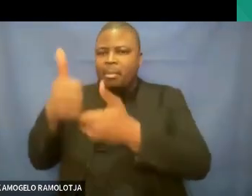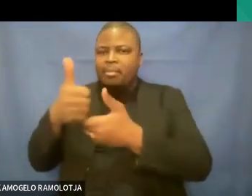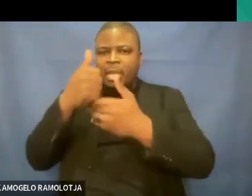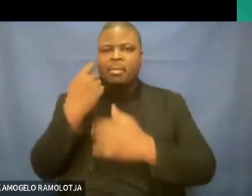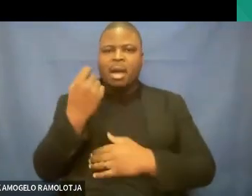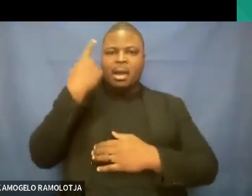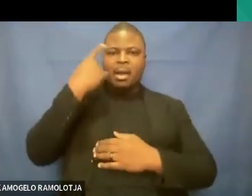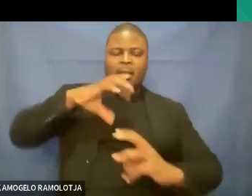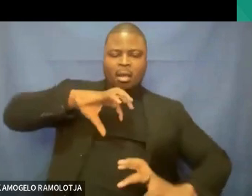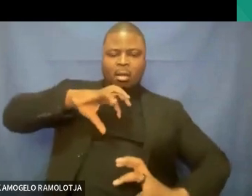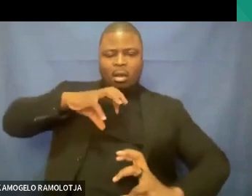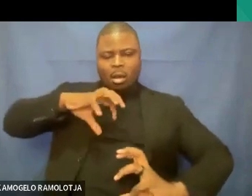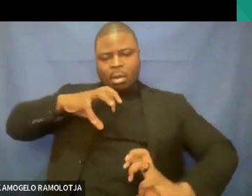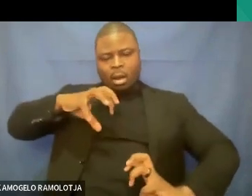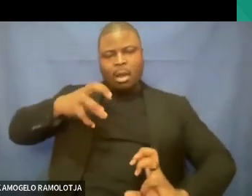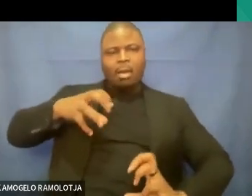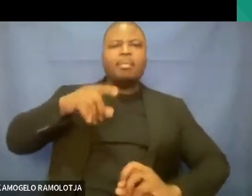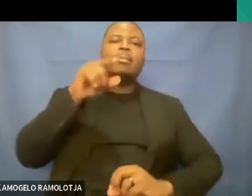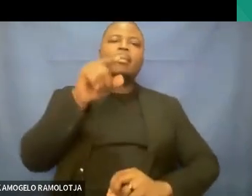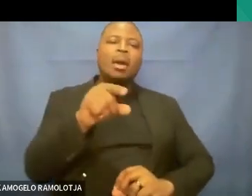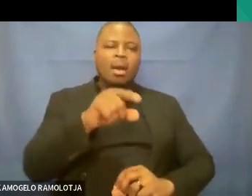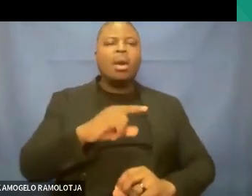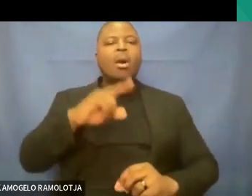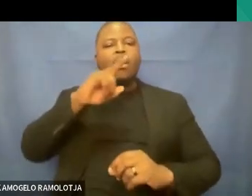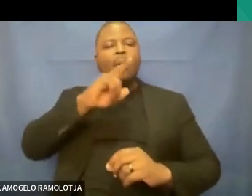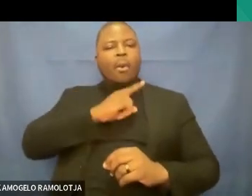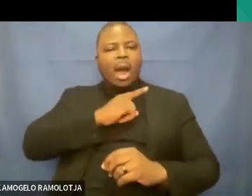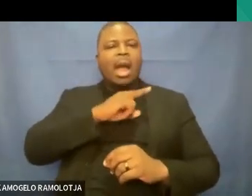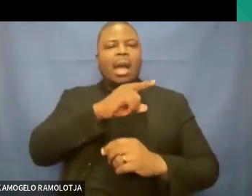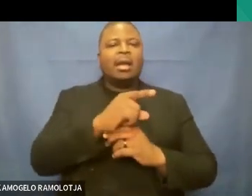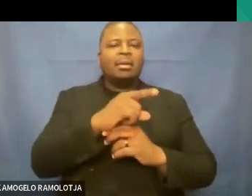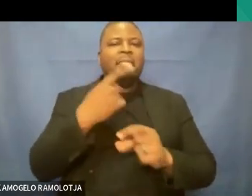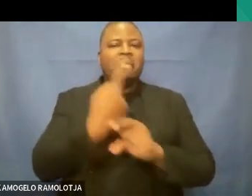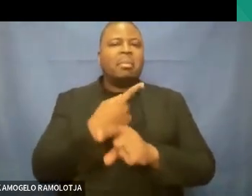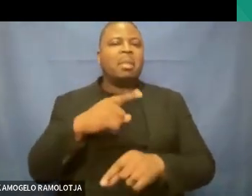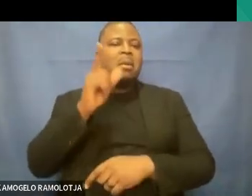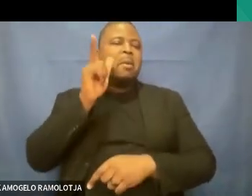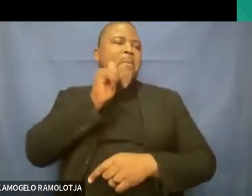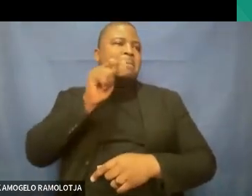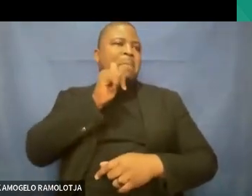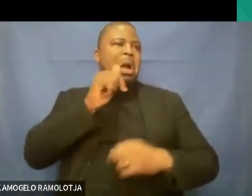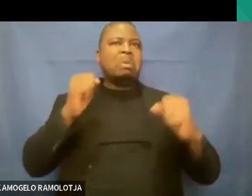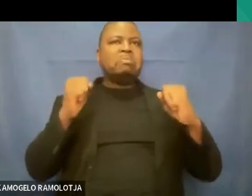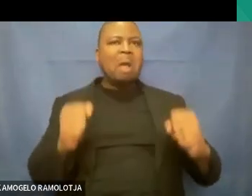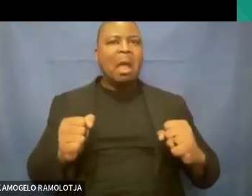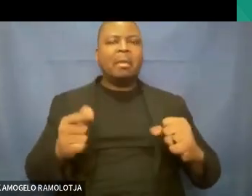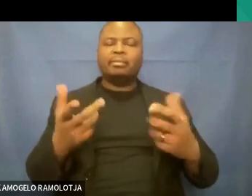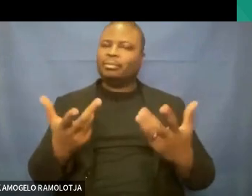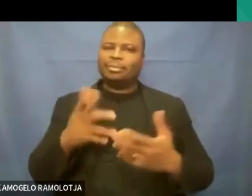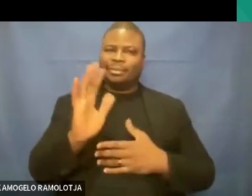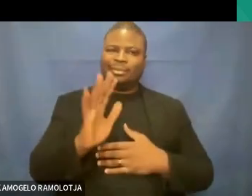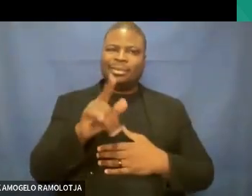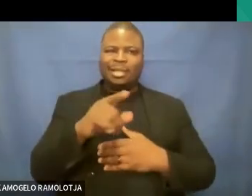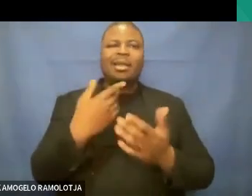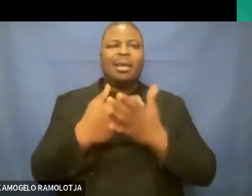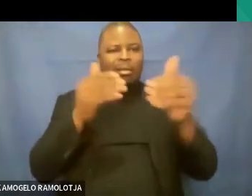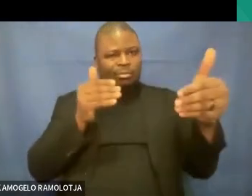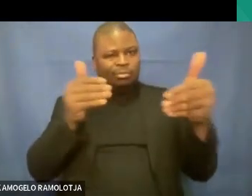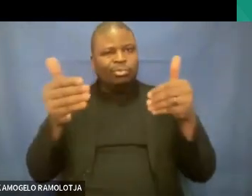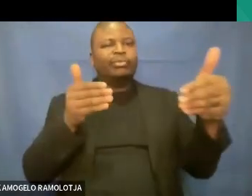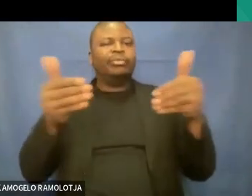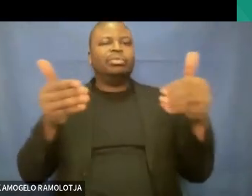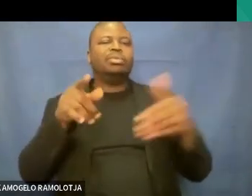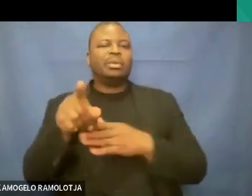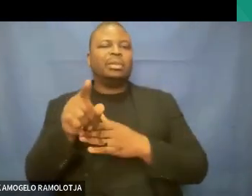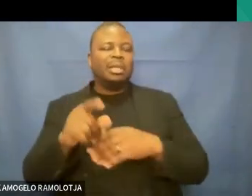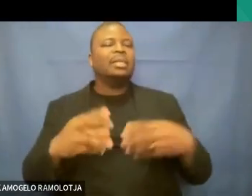they are able to shift masculinities and advance gender equality, which is something that basically they